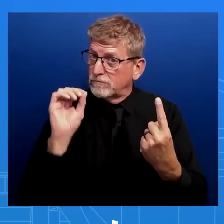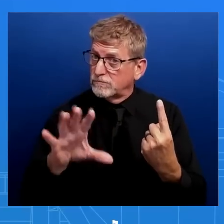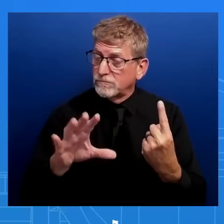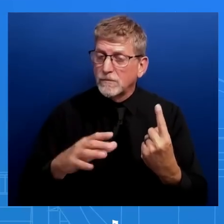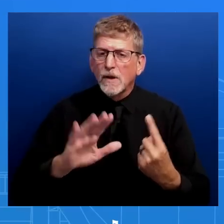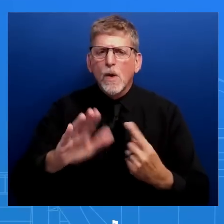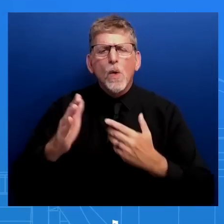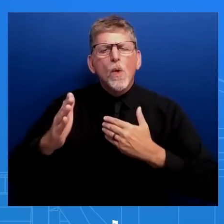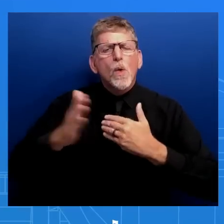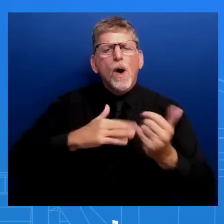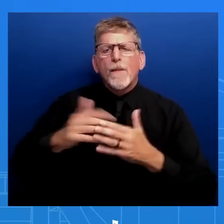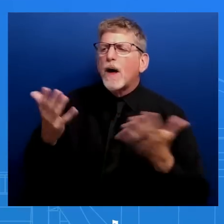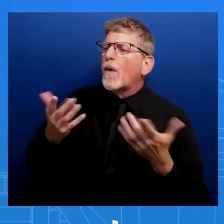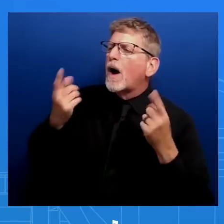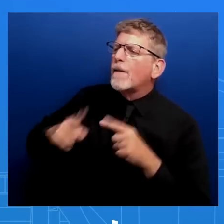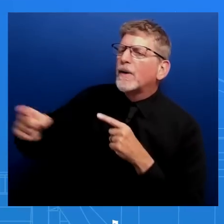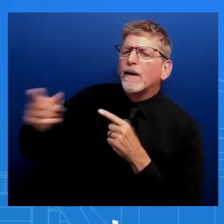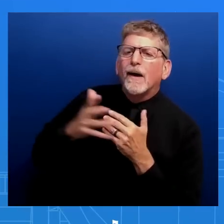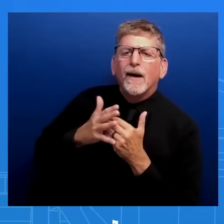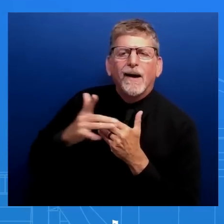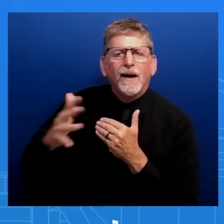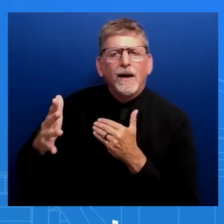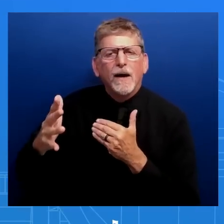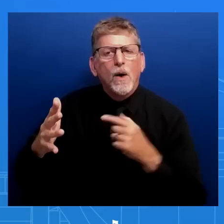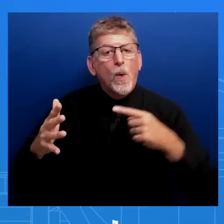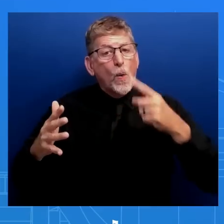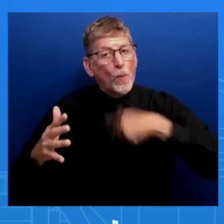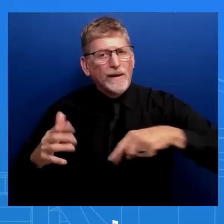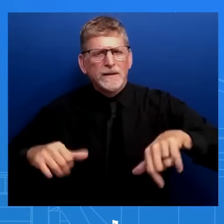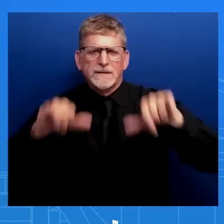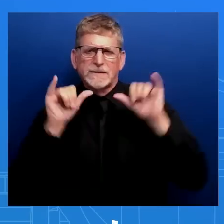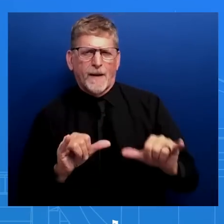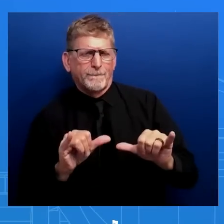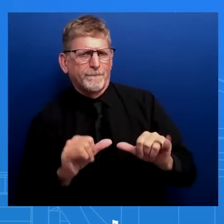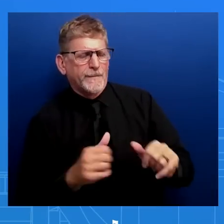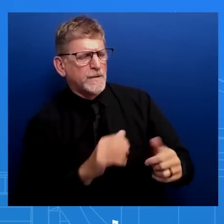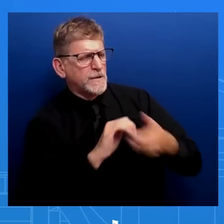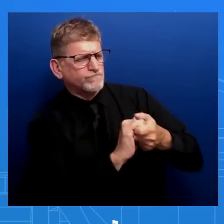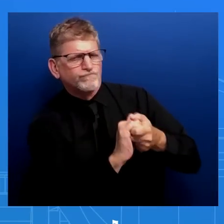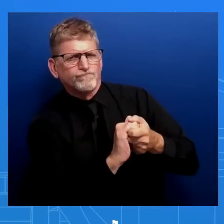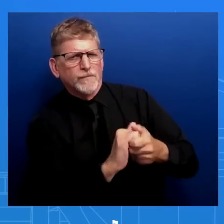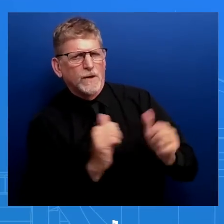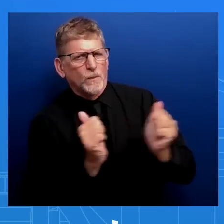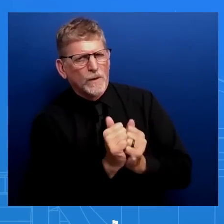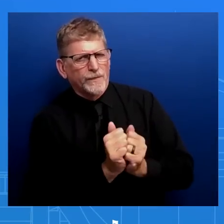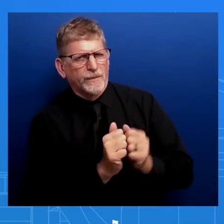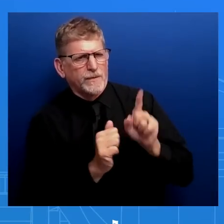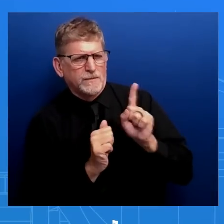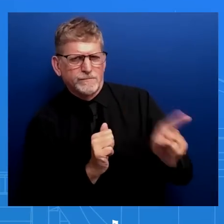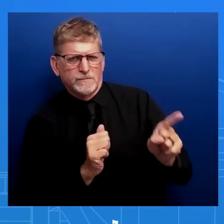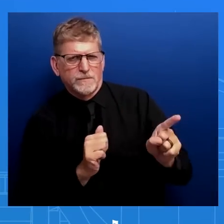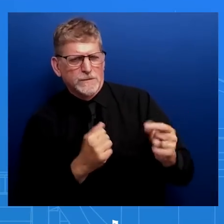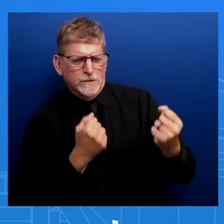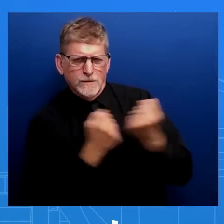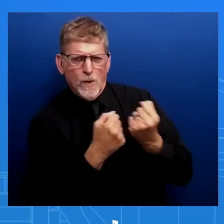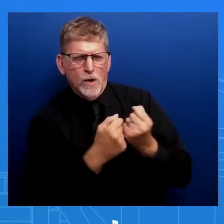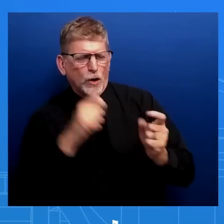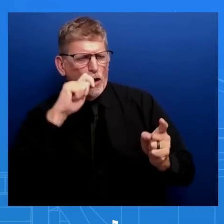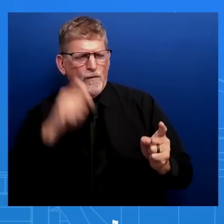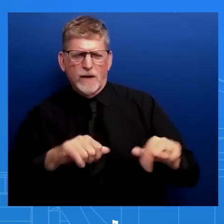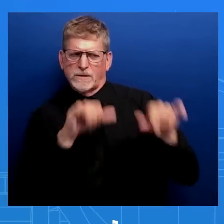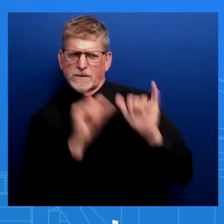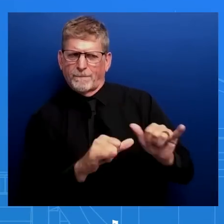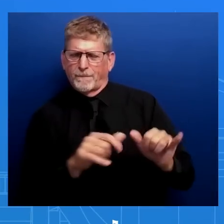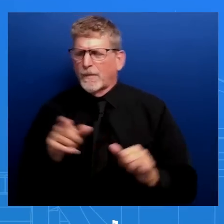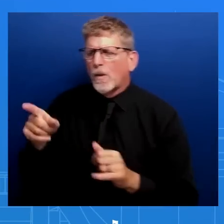stay closely coordinated with those allies and partners, and we're going to continue to stand with Ukraine. As we're speaking here right now, Ukrainian forces are